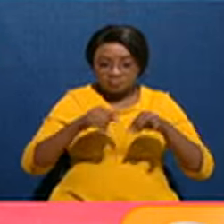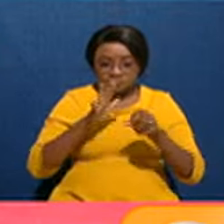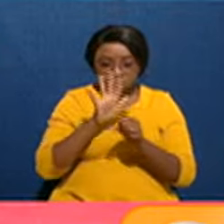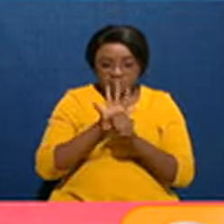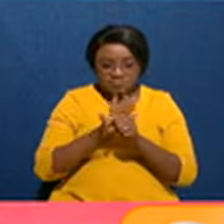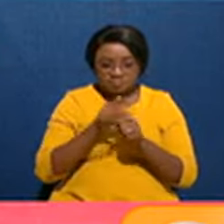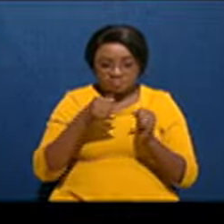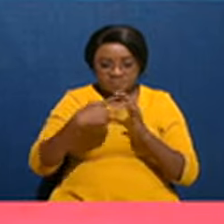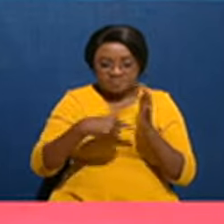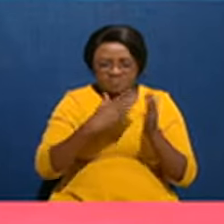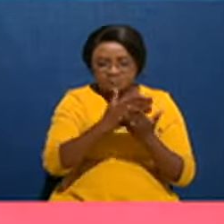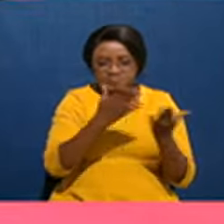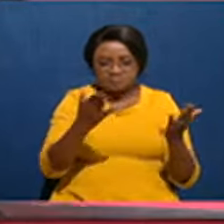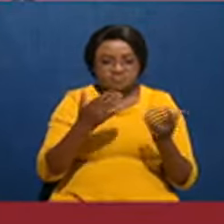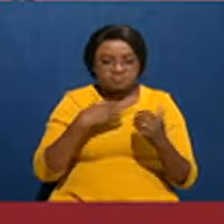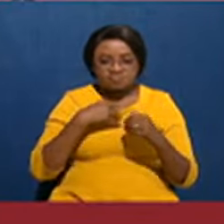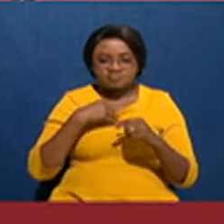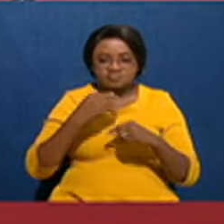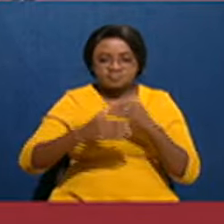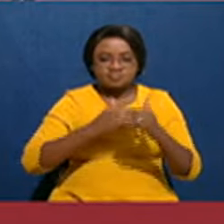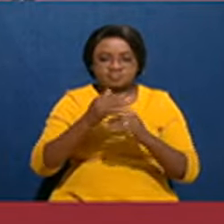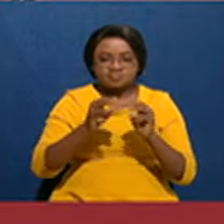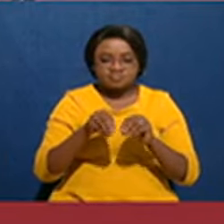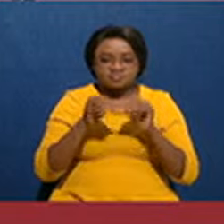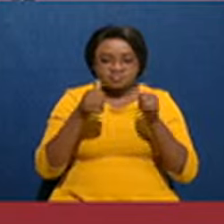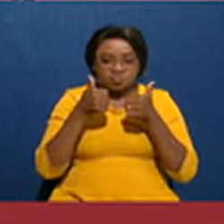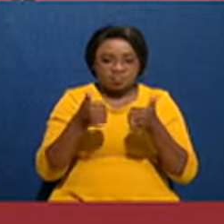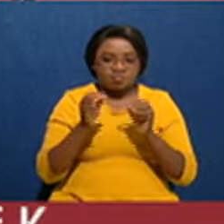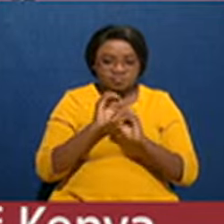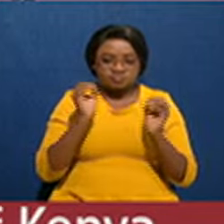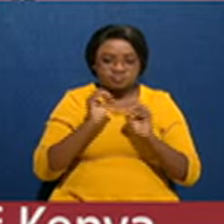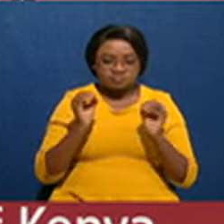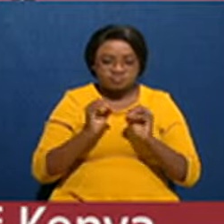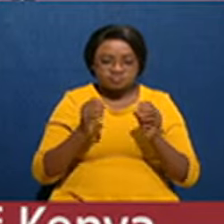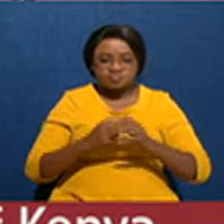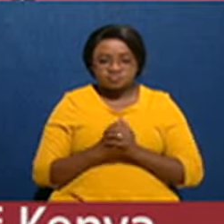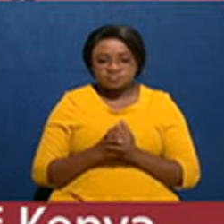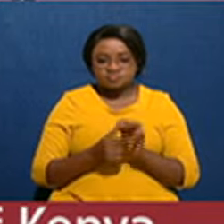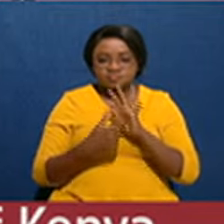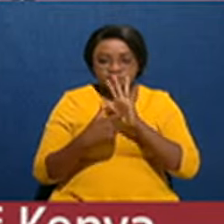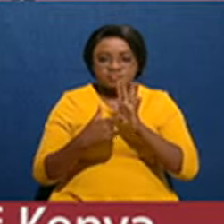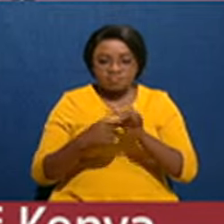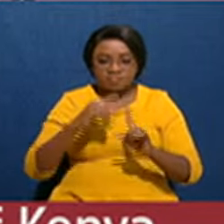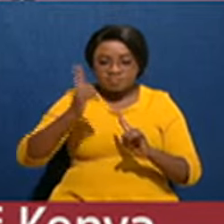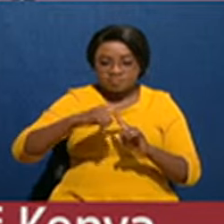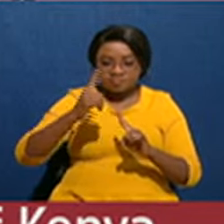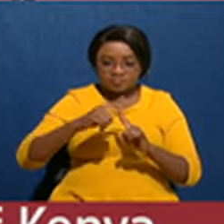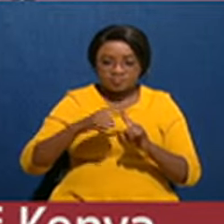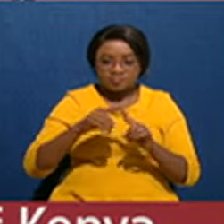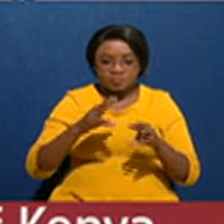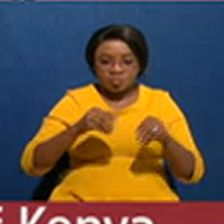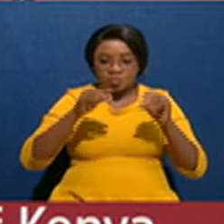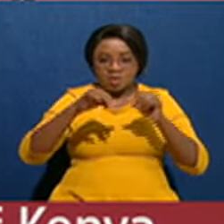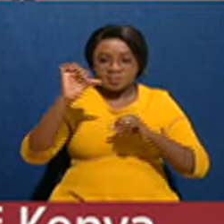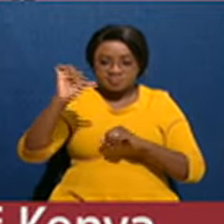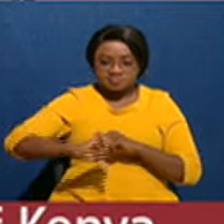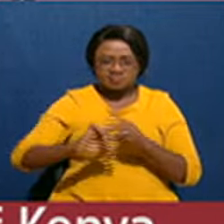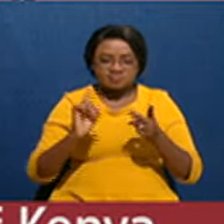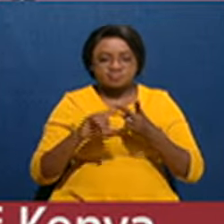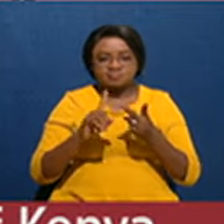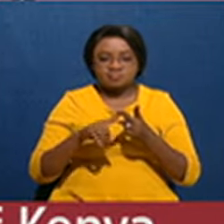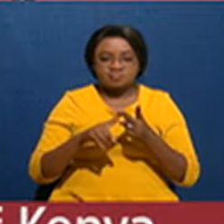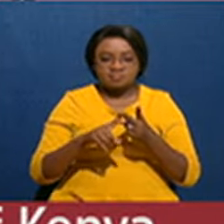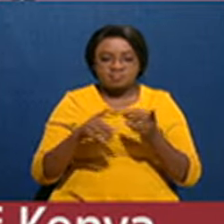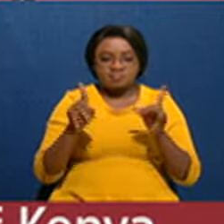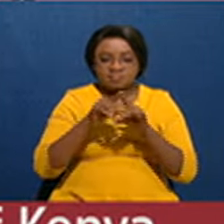will find steel that is not the right standard in the market. You will find cement that is not of the right quality in the market. Now,